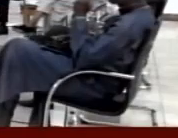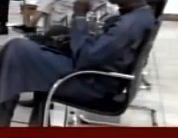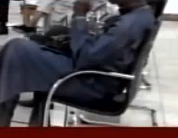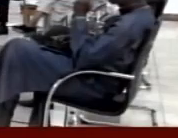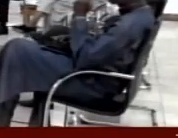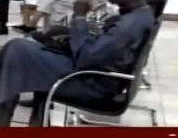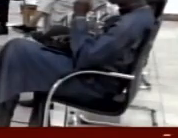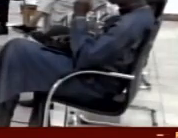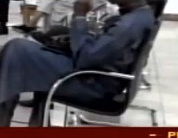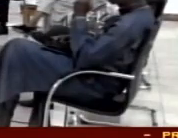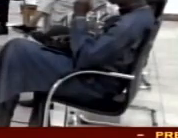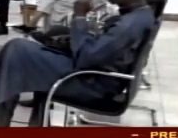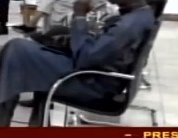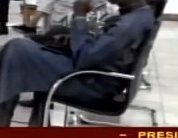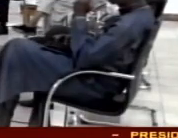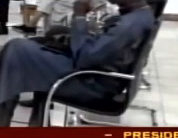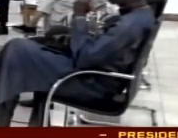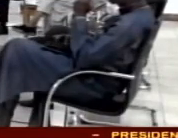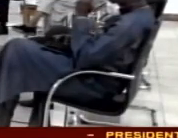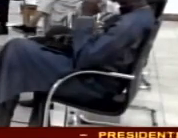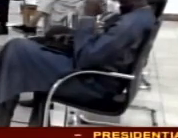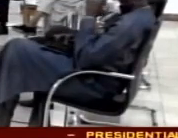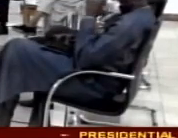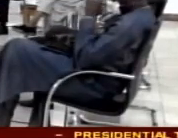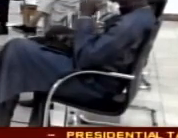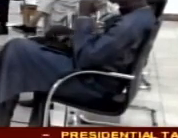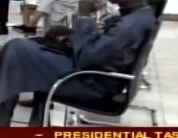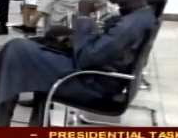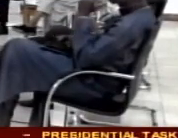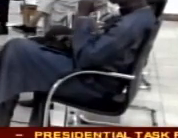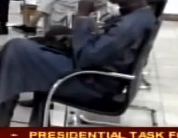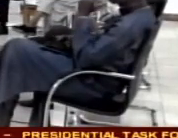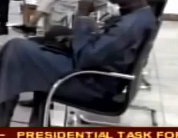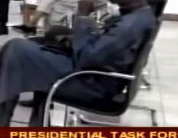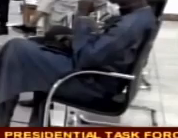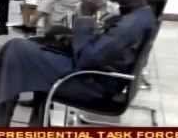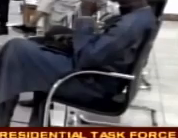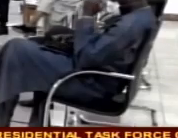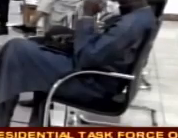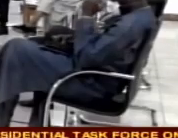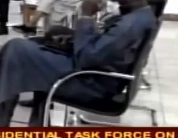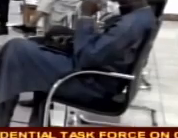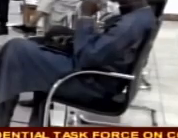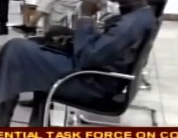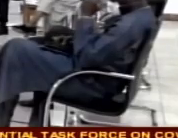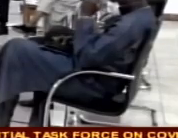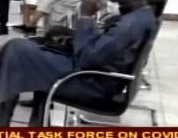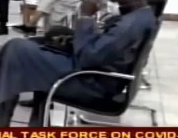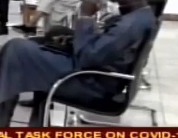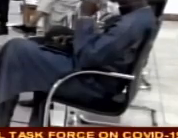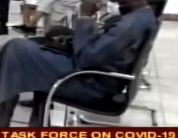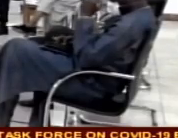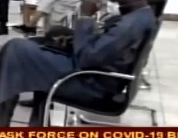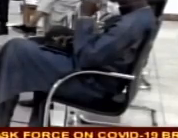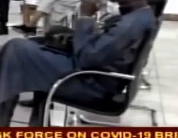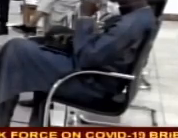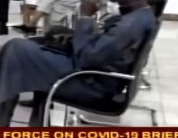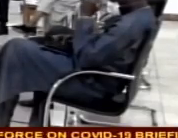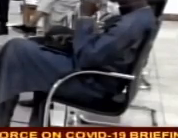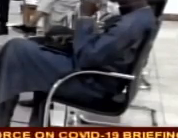to the response in order to guide our actions now and in the future. So data remains at the heart of the response,